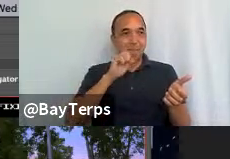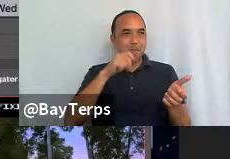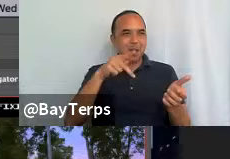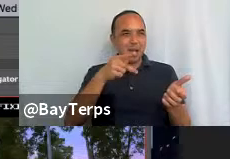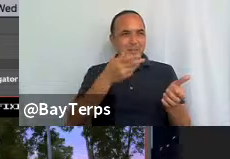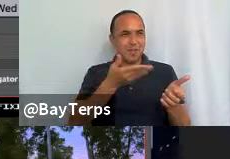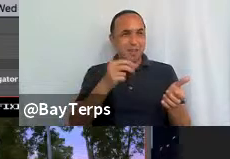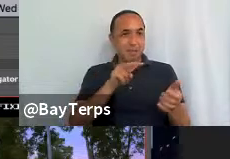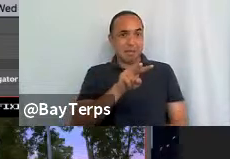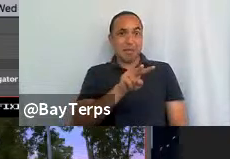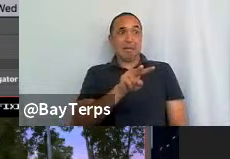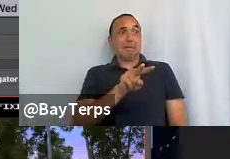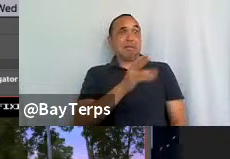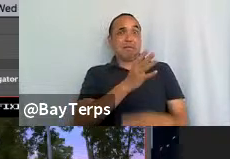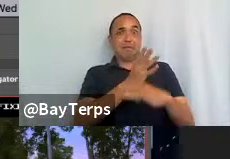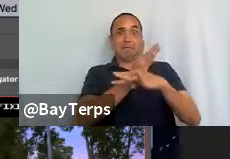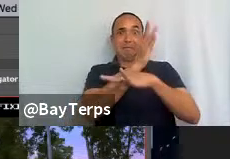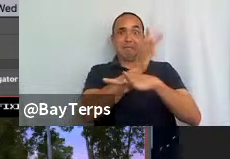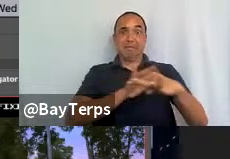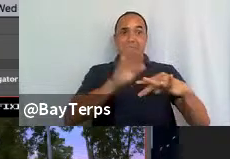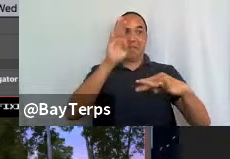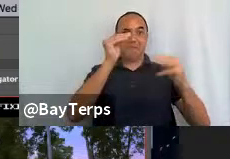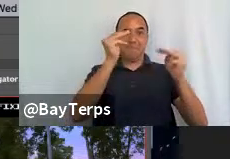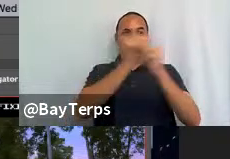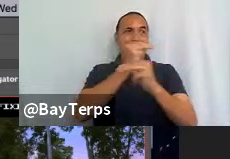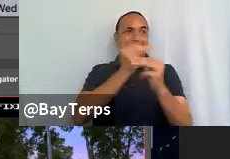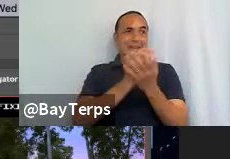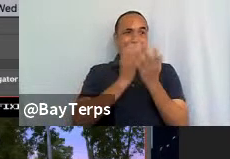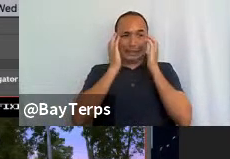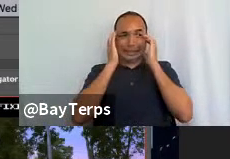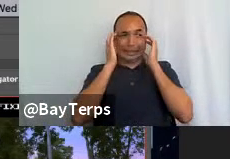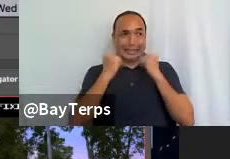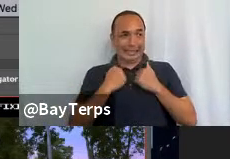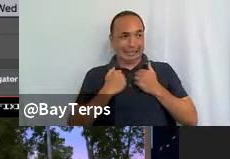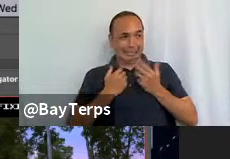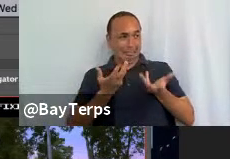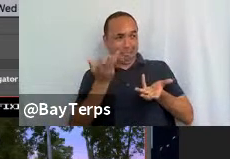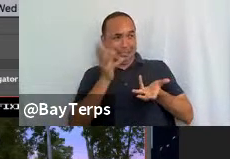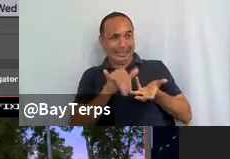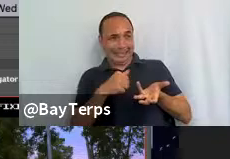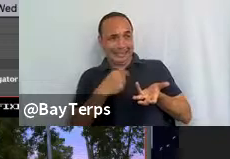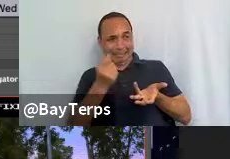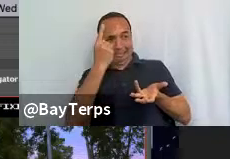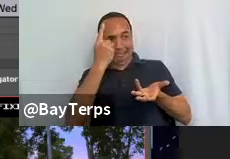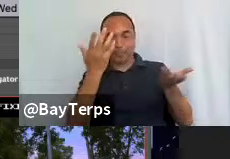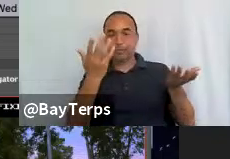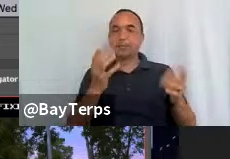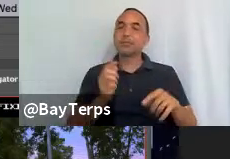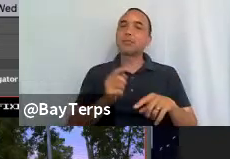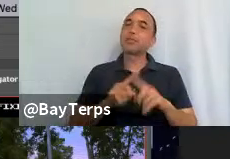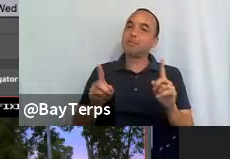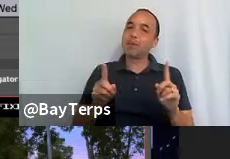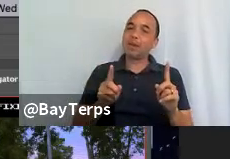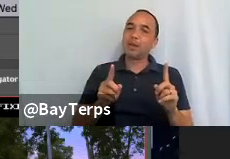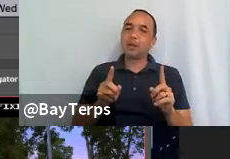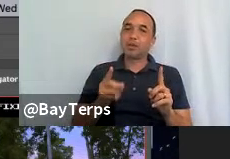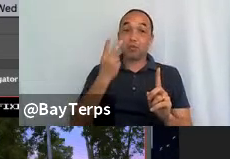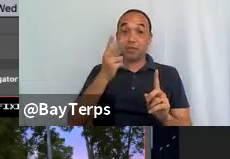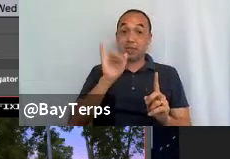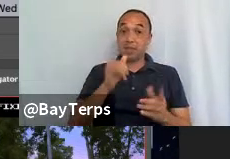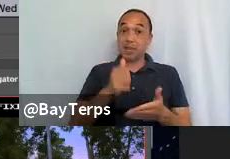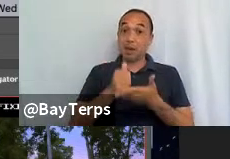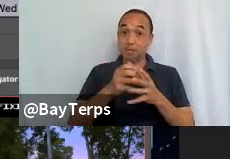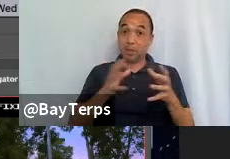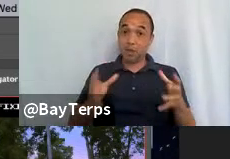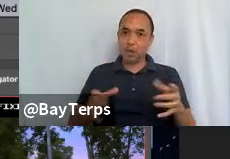so like, whoa, I don't know what any of this math means. What is this strange ways that you're doing this? So to get that context is super helpful, but there are